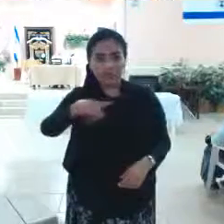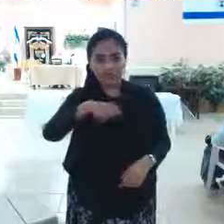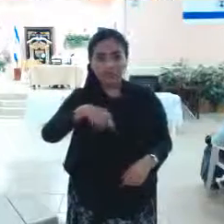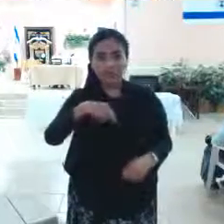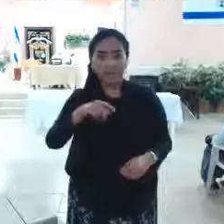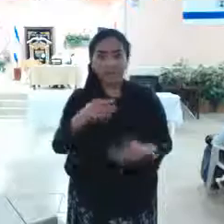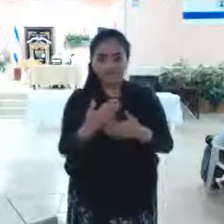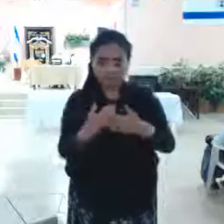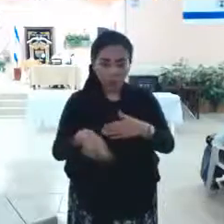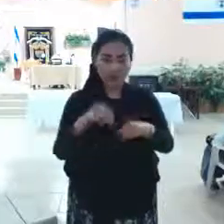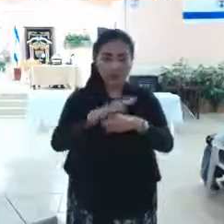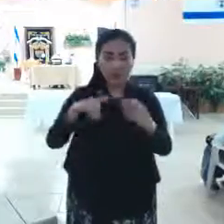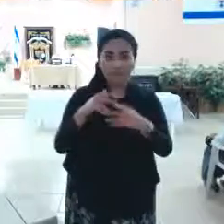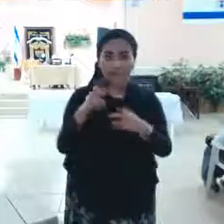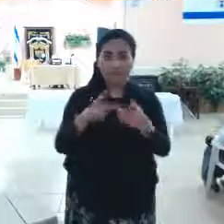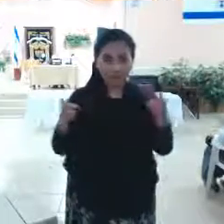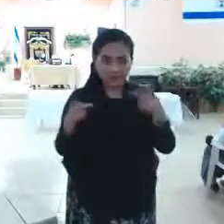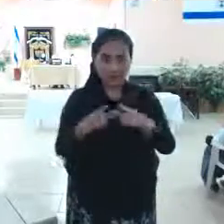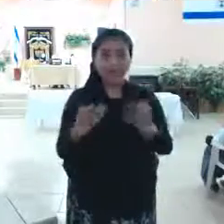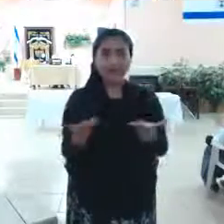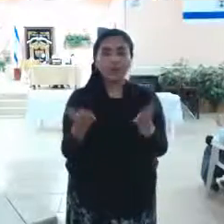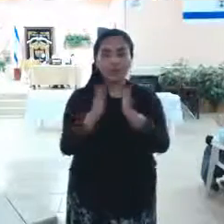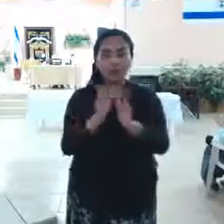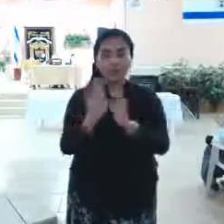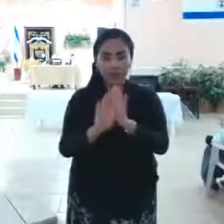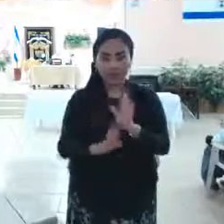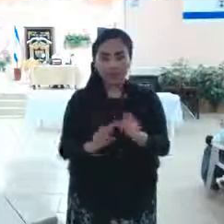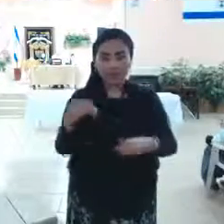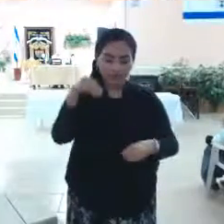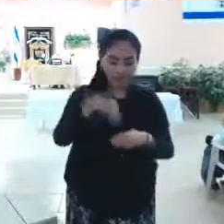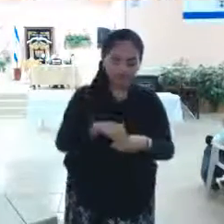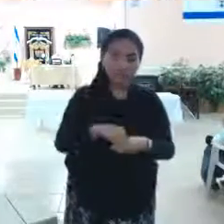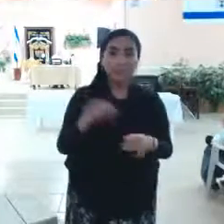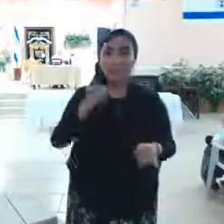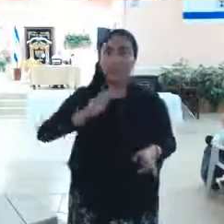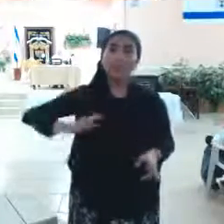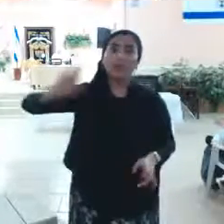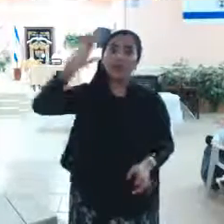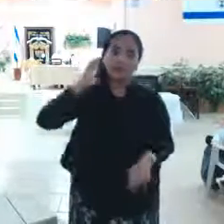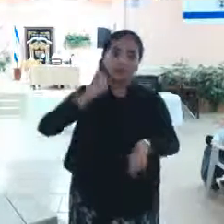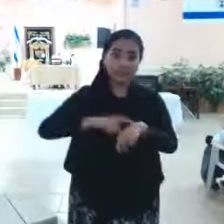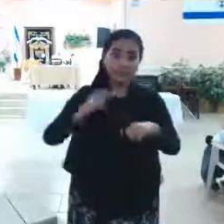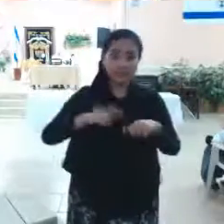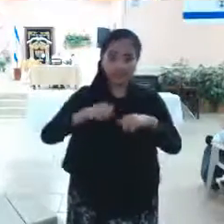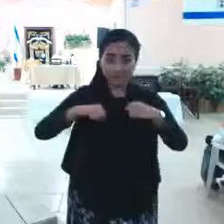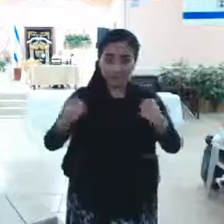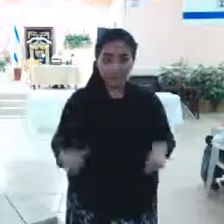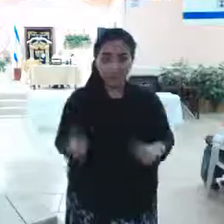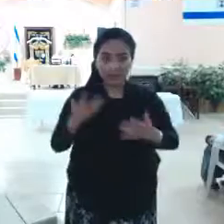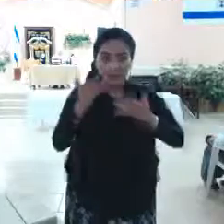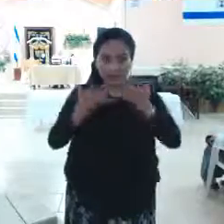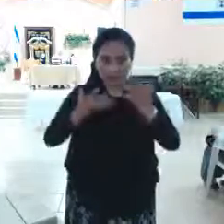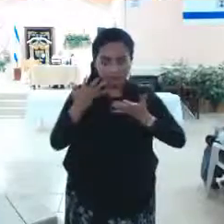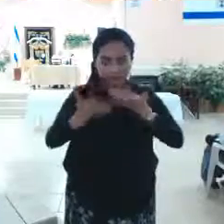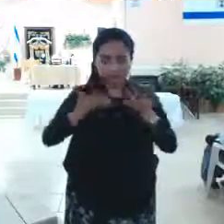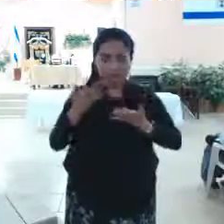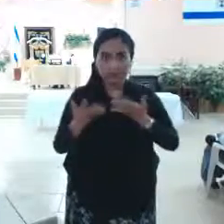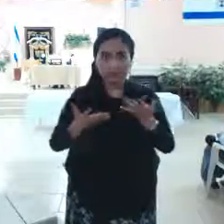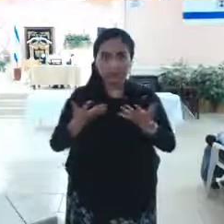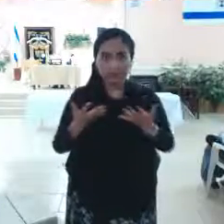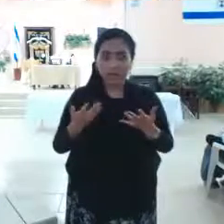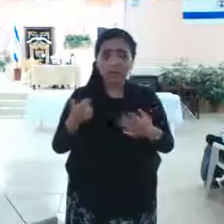are being born everywhere. Close your Tanakh, and just as in that time, the Kohanim were